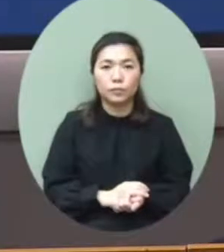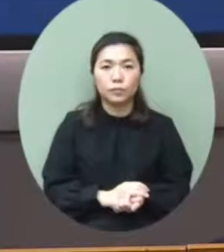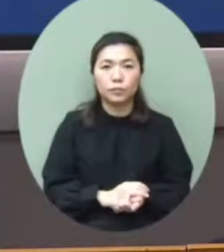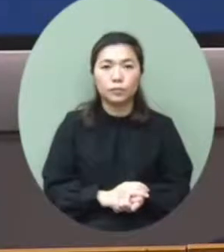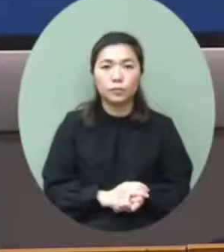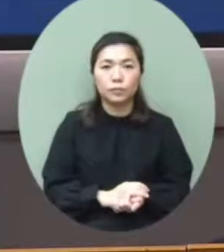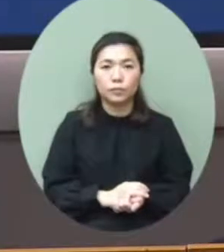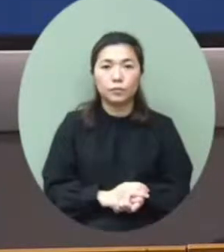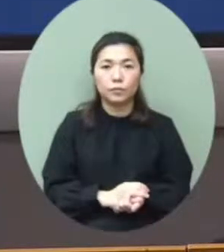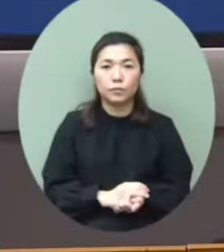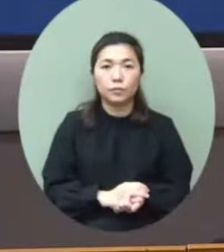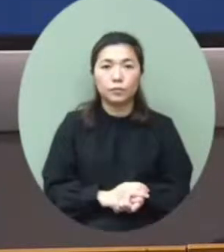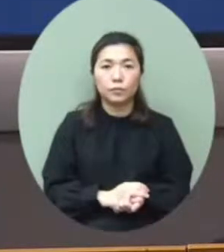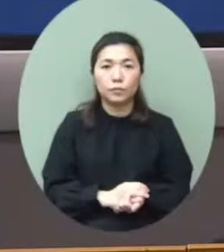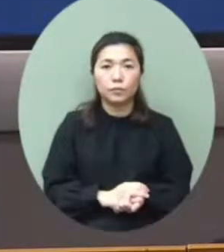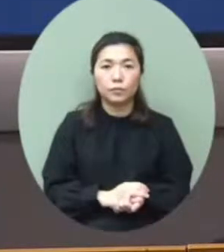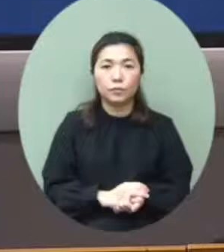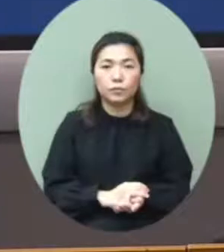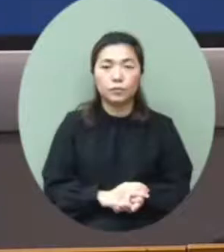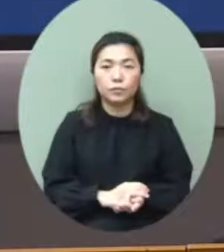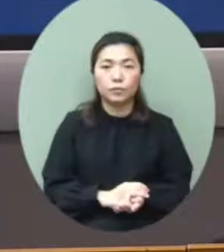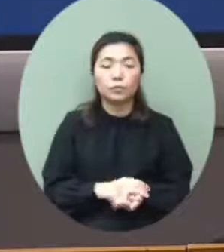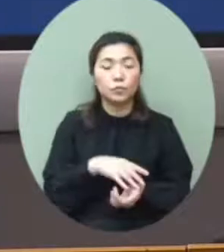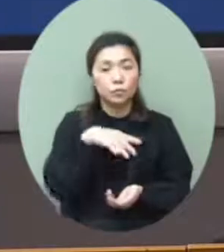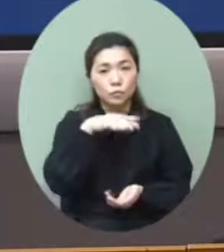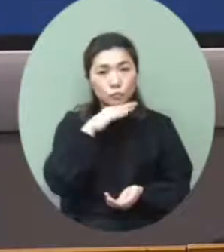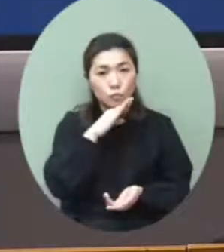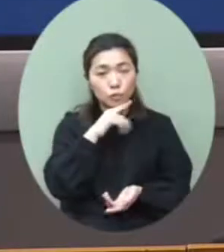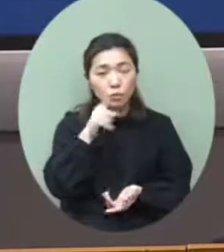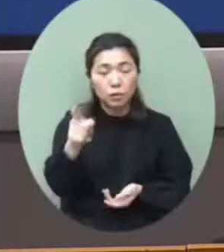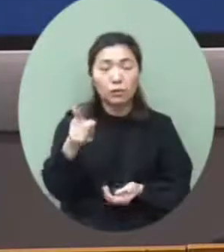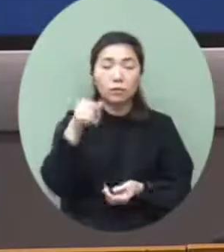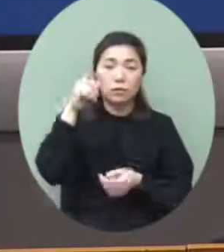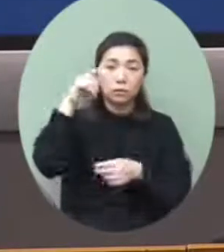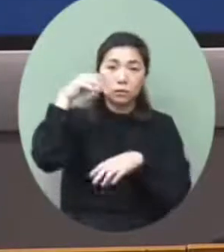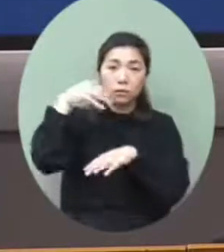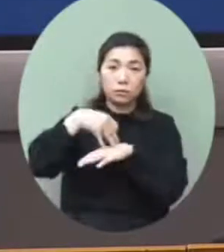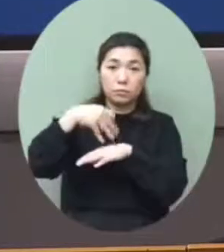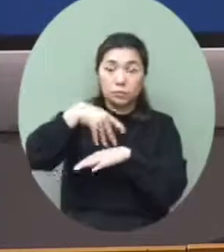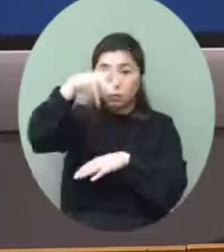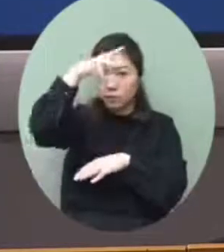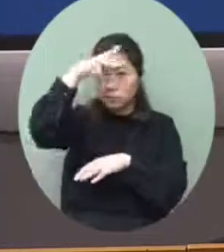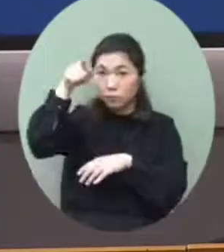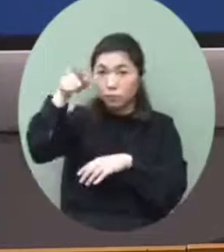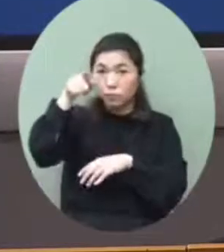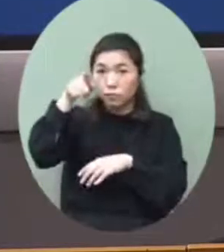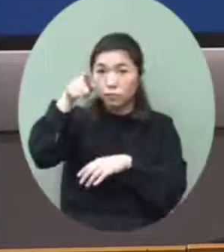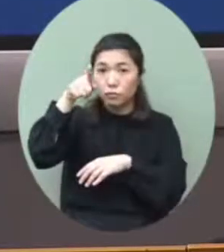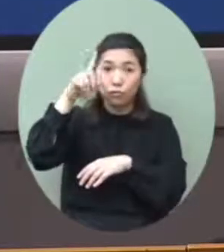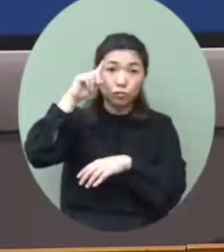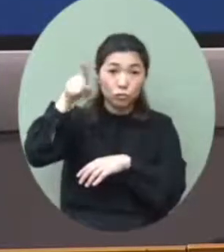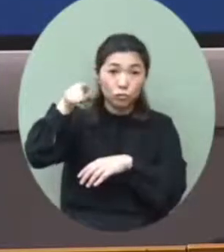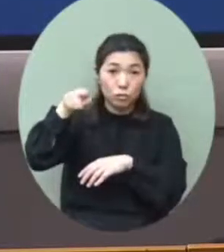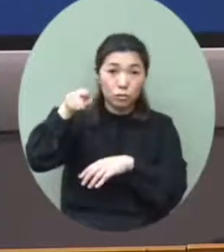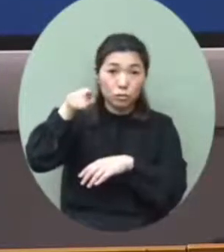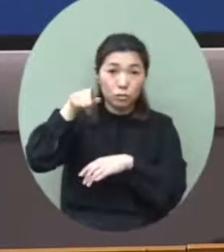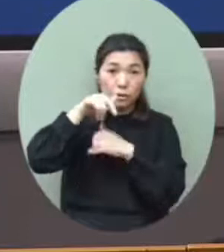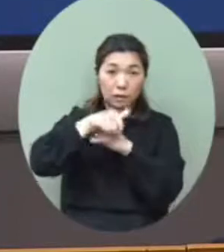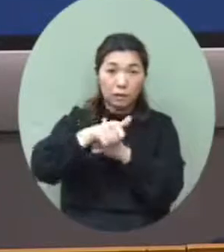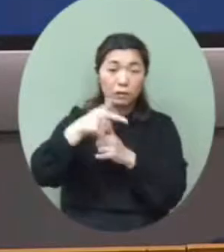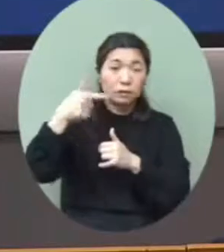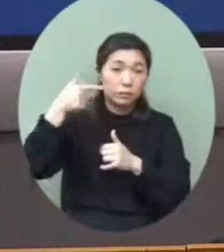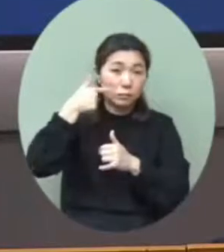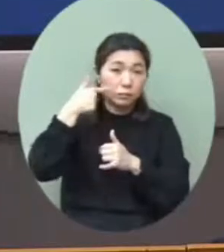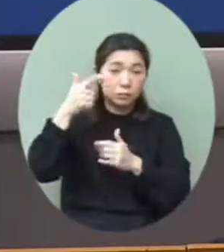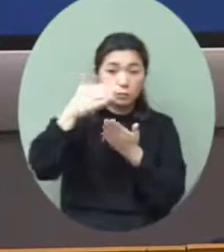tests of PCR and 24 hours instead of 48 hours, then, of course, it's a very legitimate response